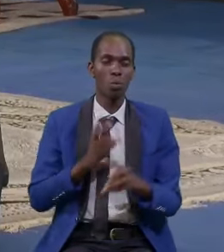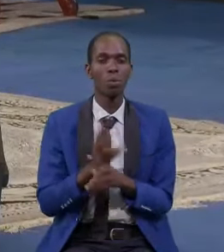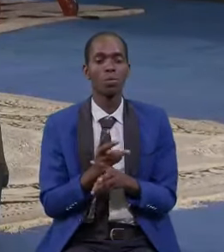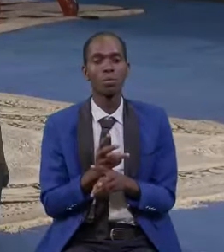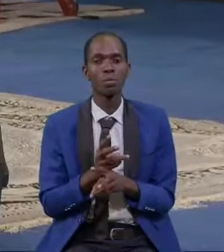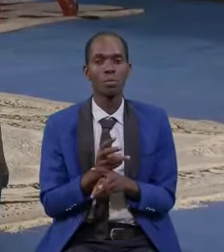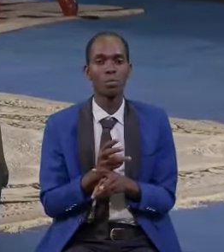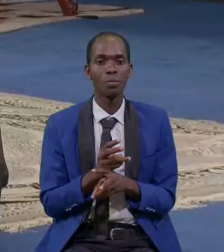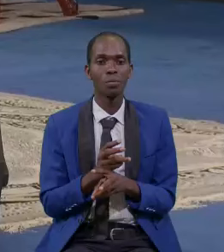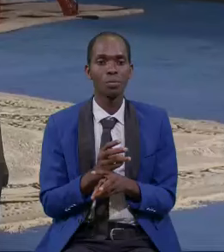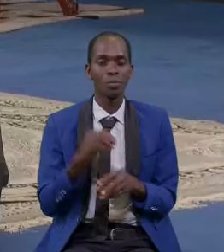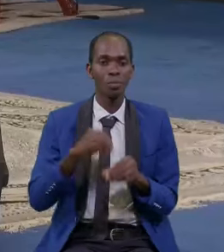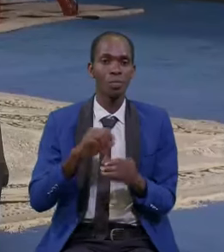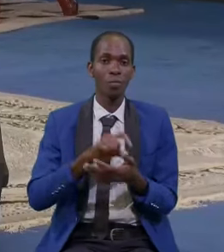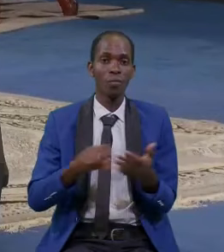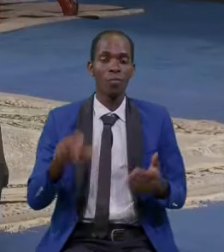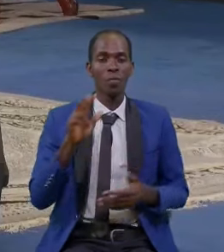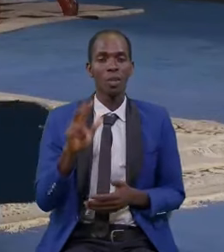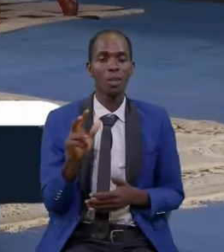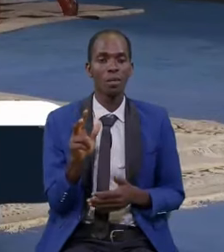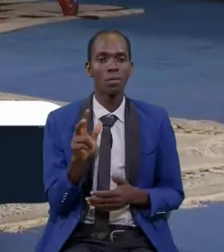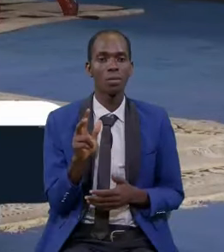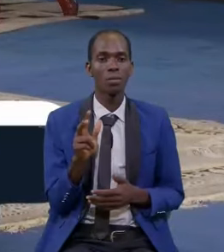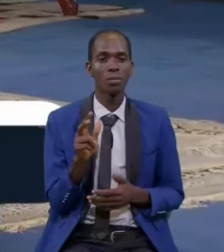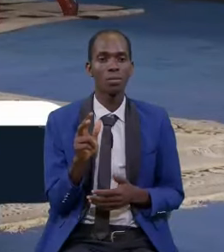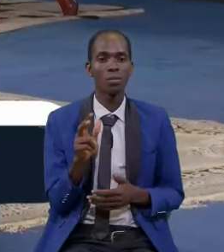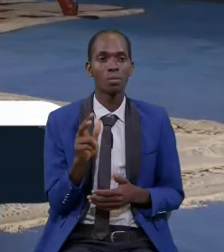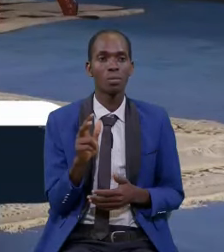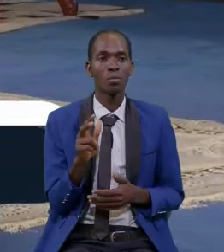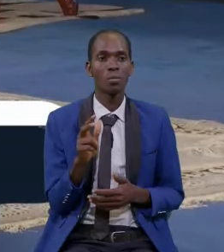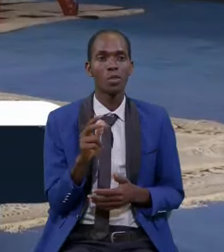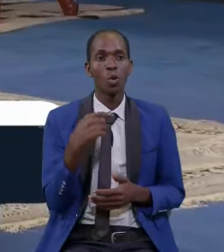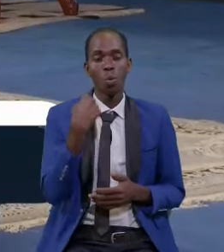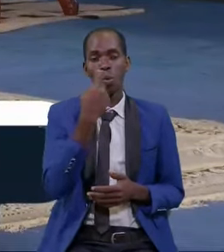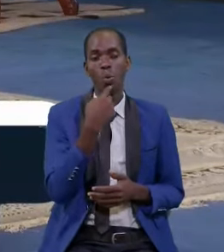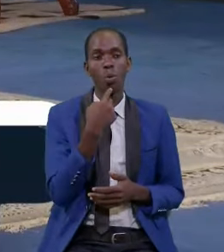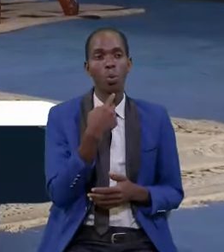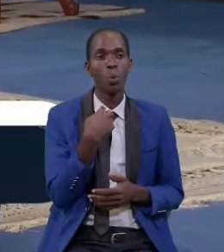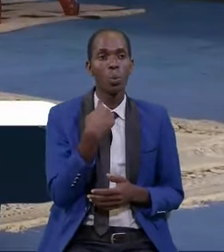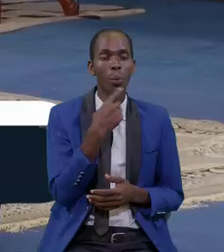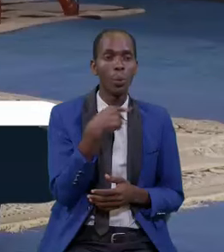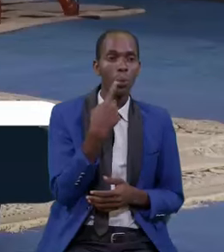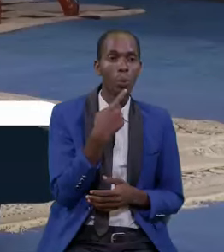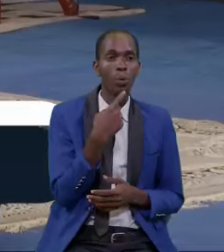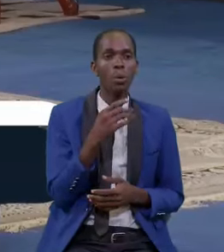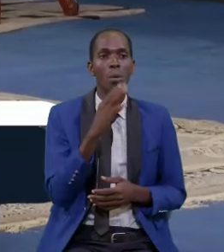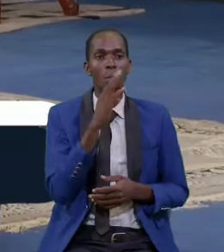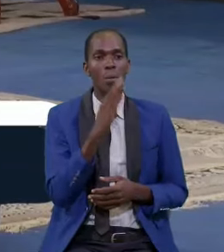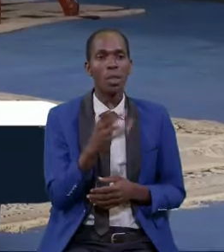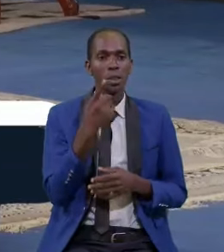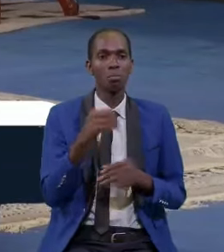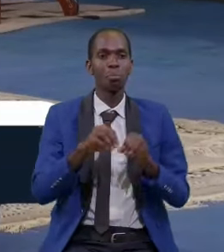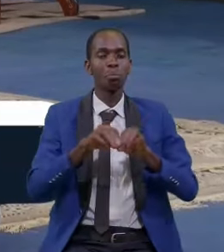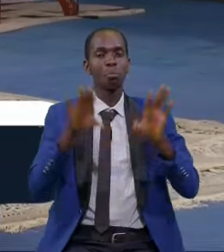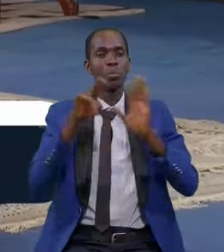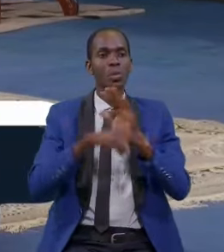who, being the brightness of his glory and the express image